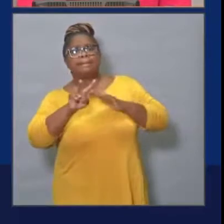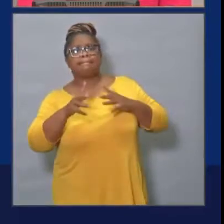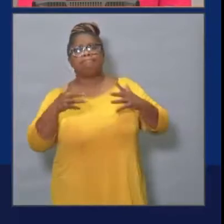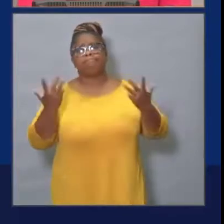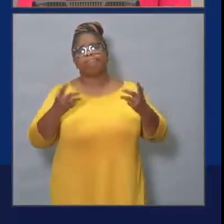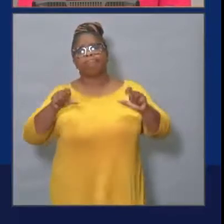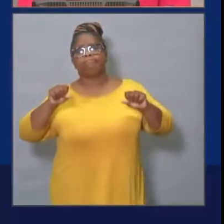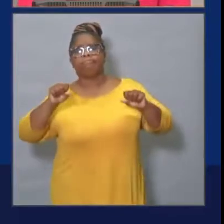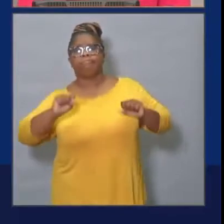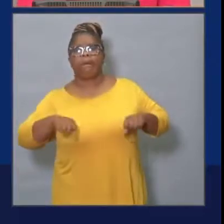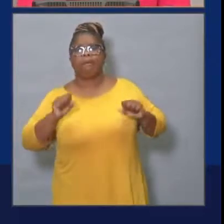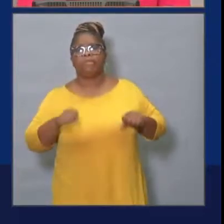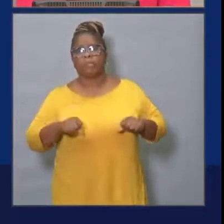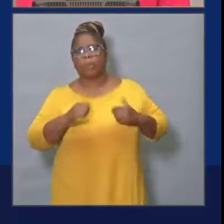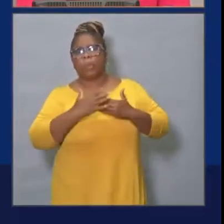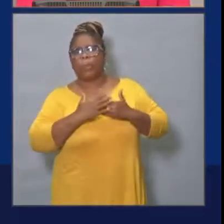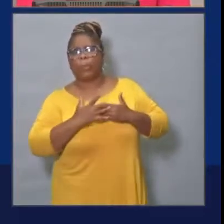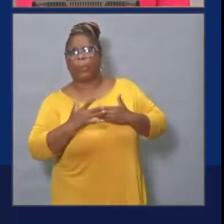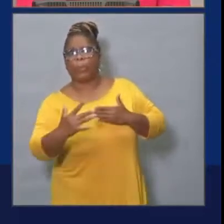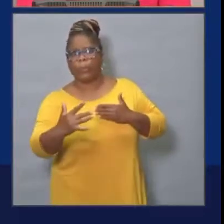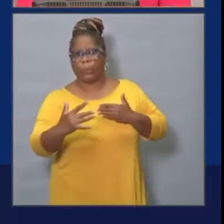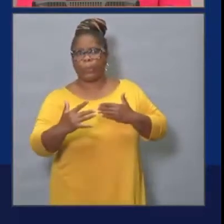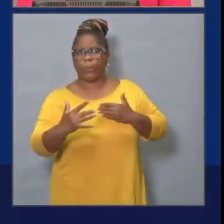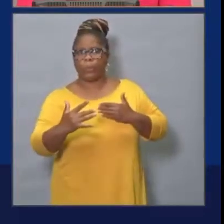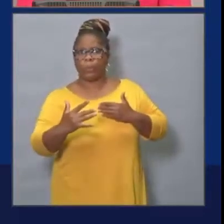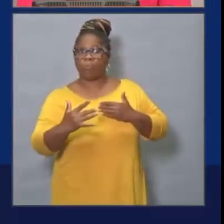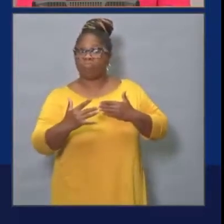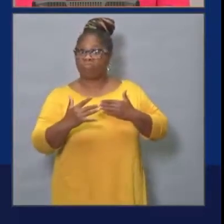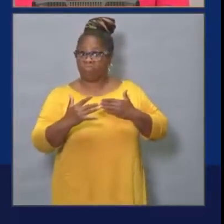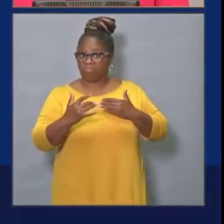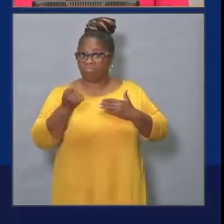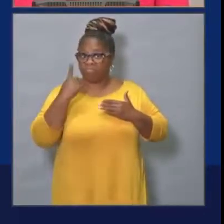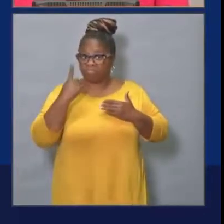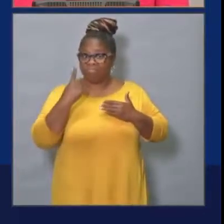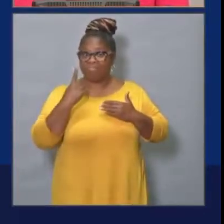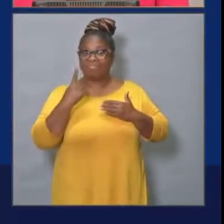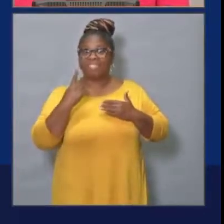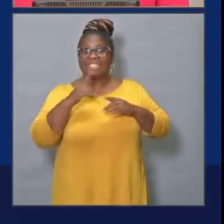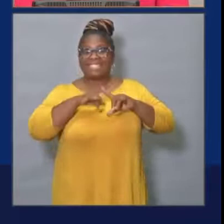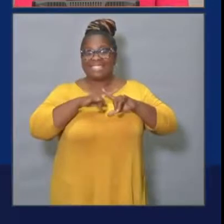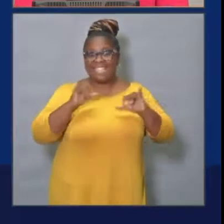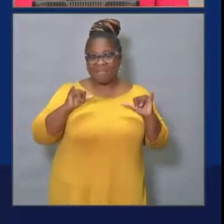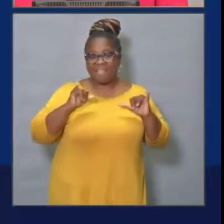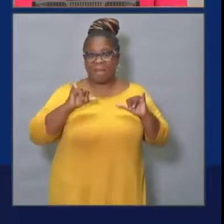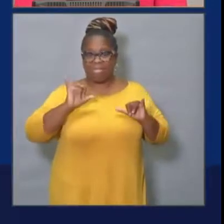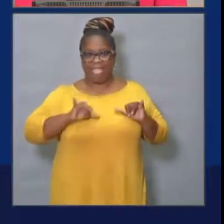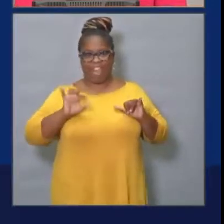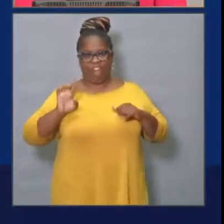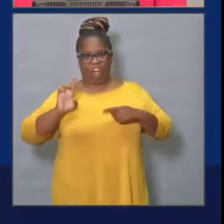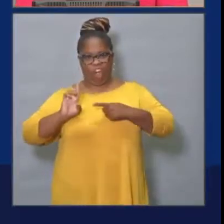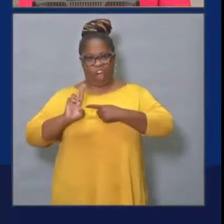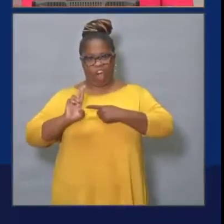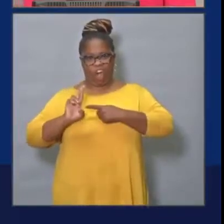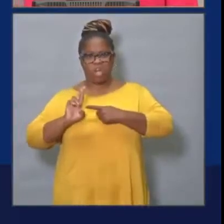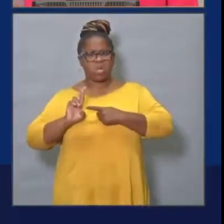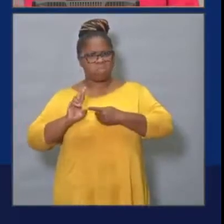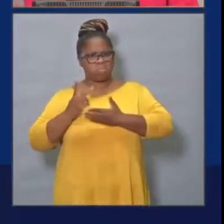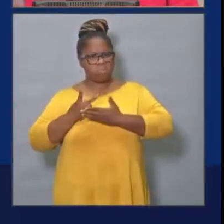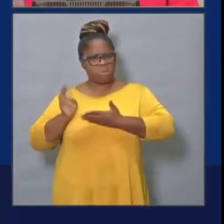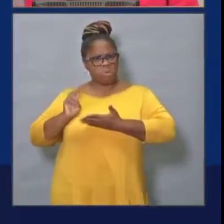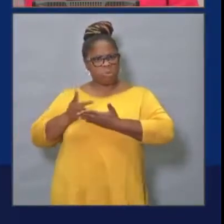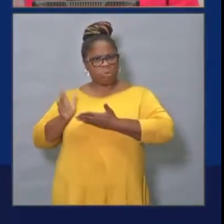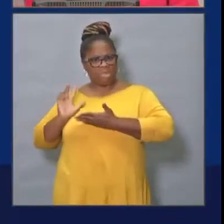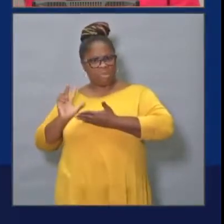potential possibilities moving forward. And importantly, it does so while assuming that the R from a couple of weeks ago